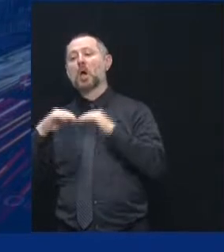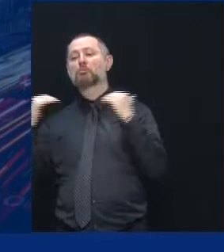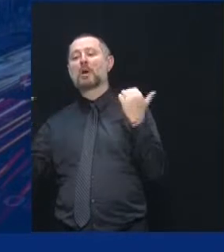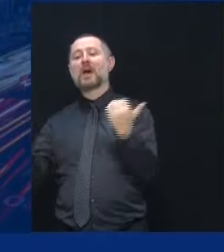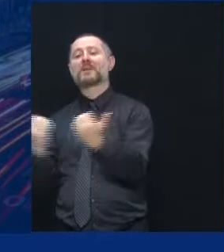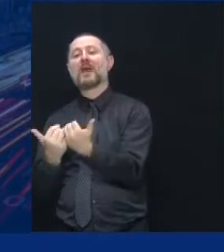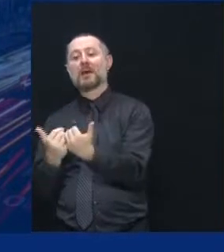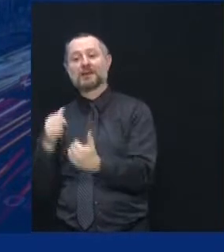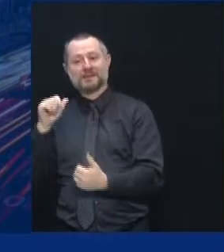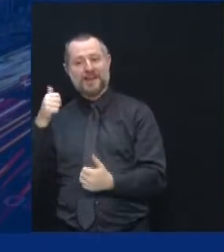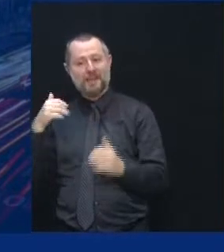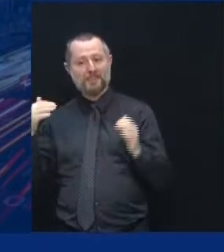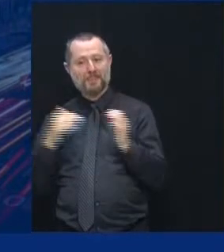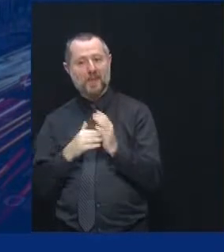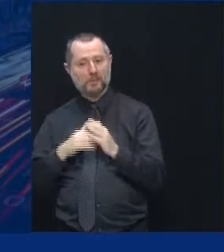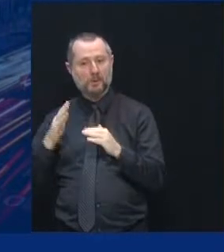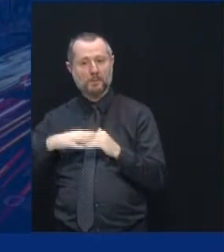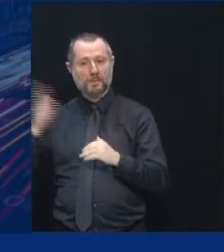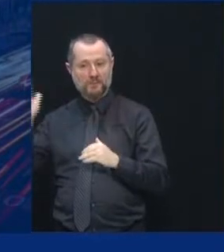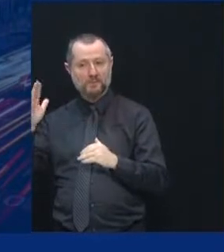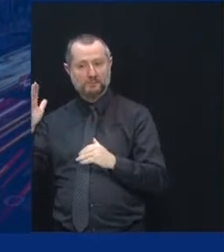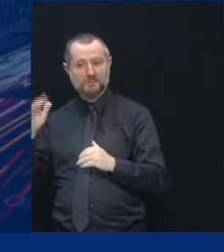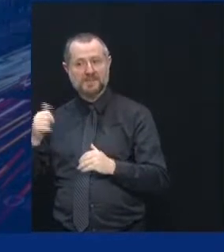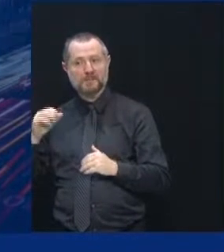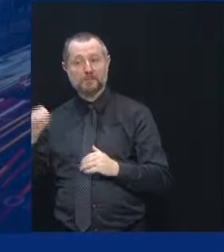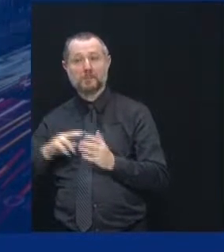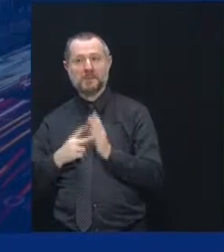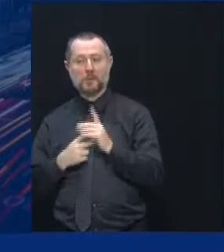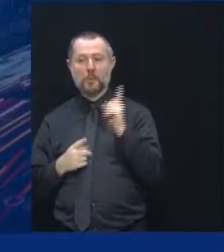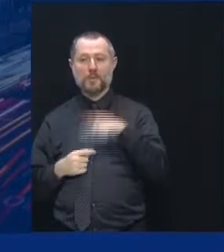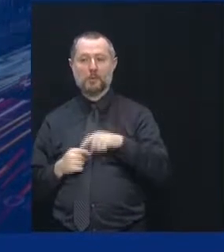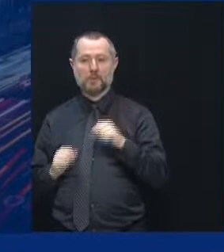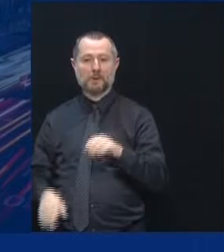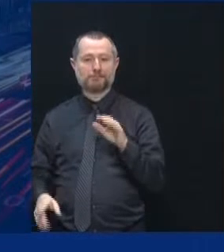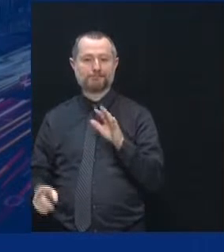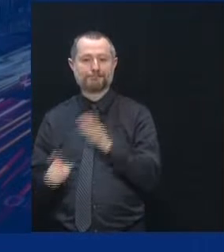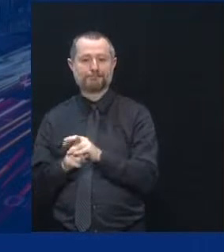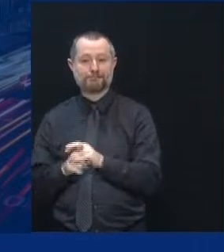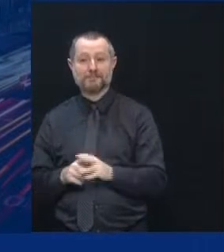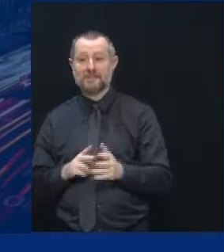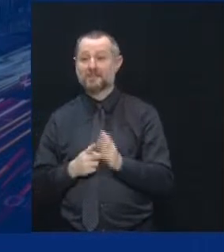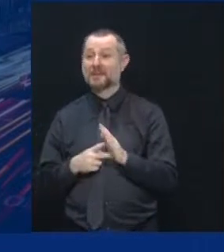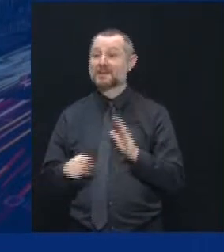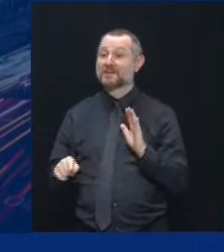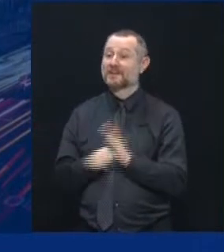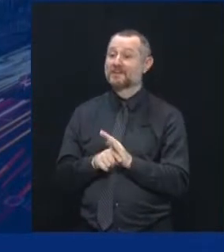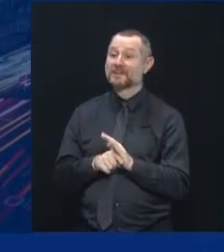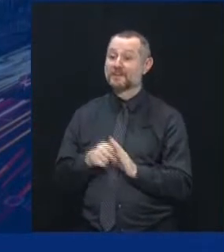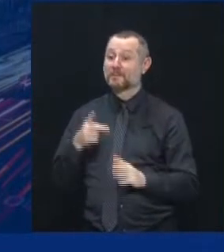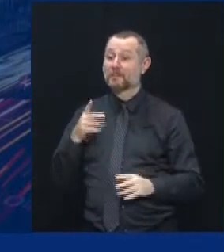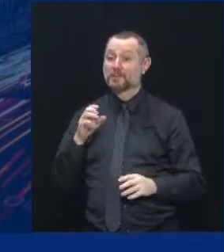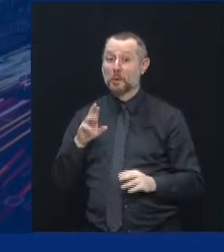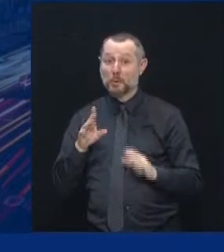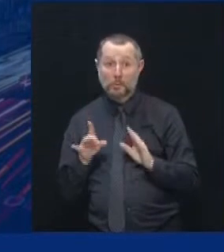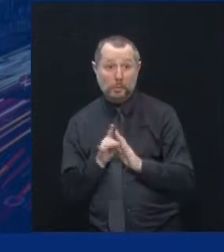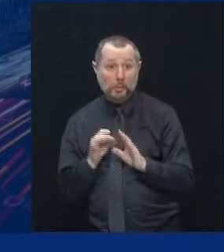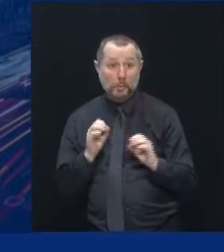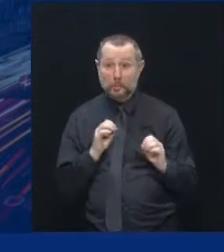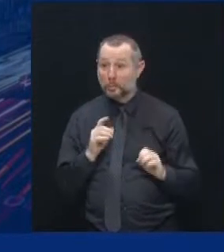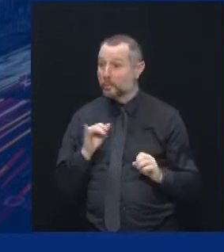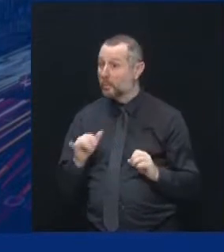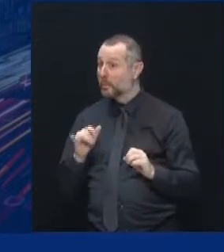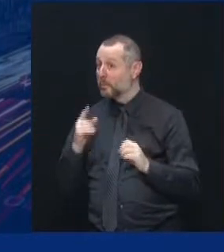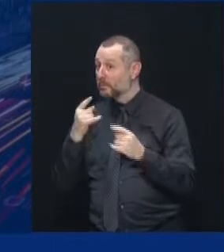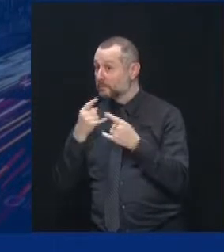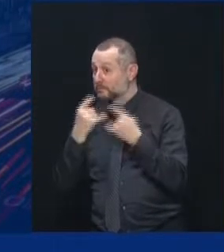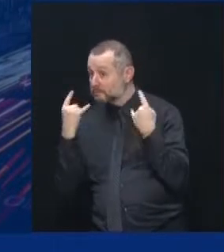is what this is addressing. A negative PCR test with face coverings, with social distancing,